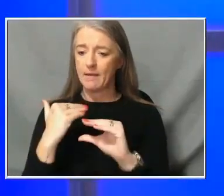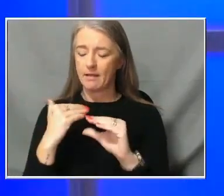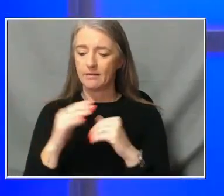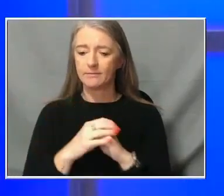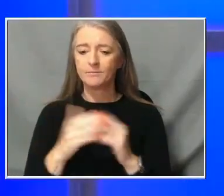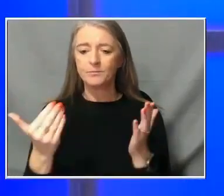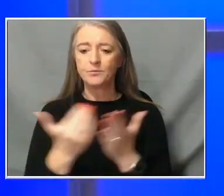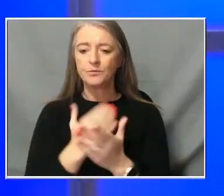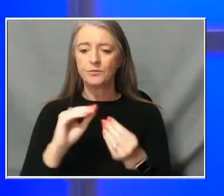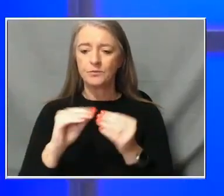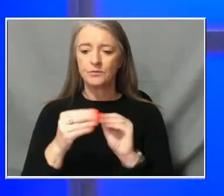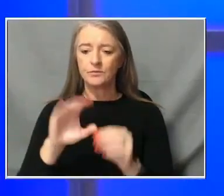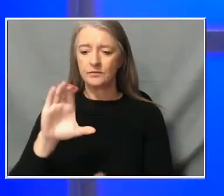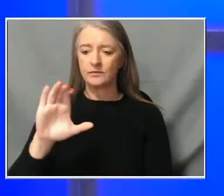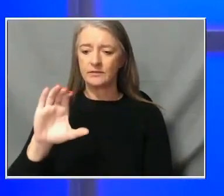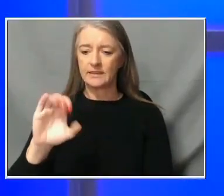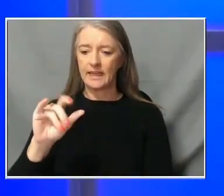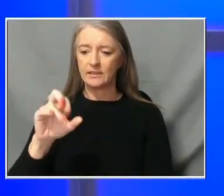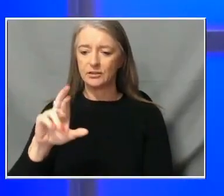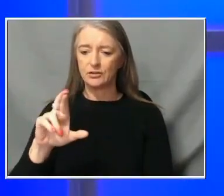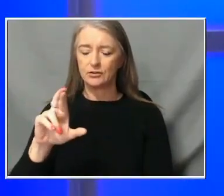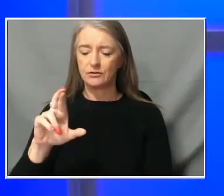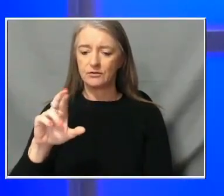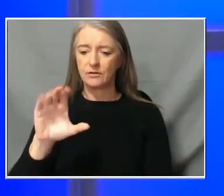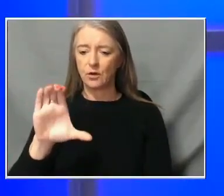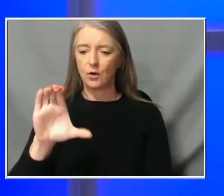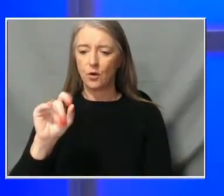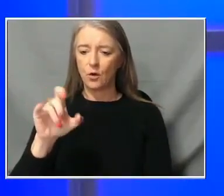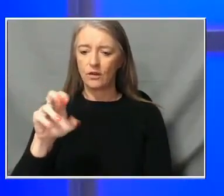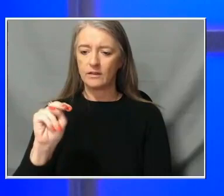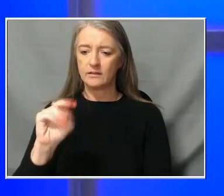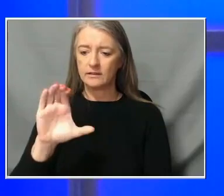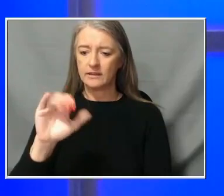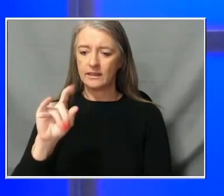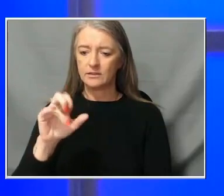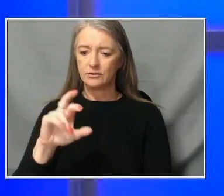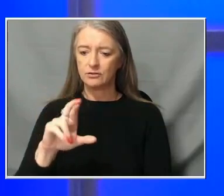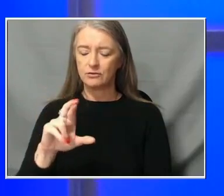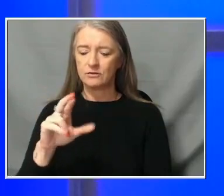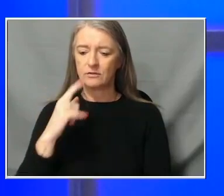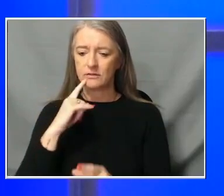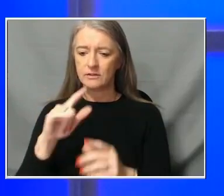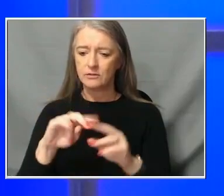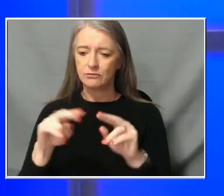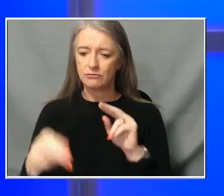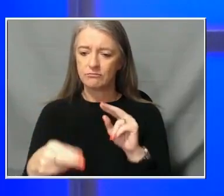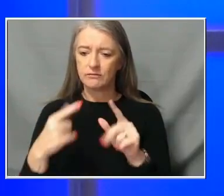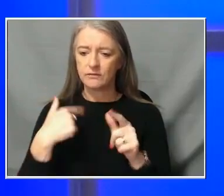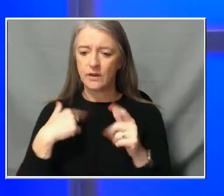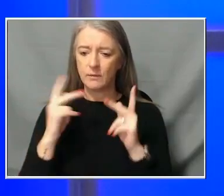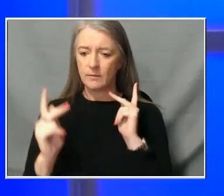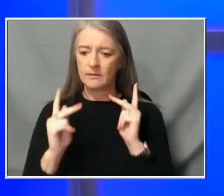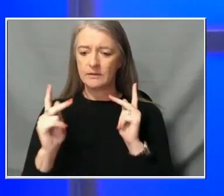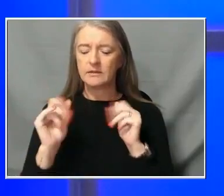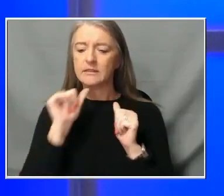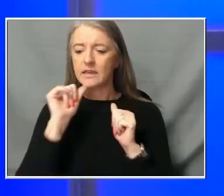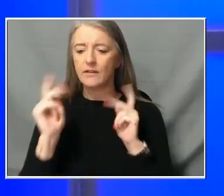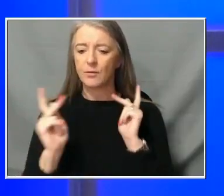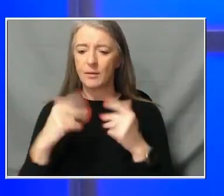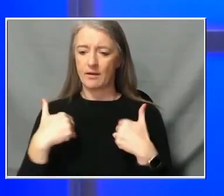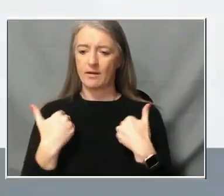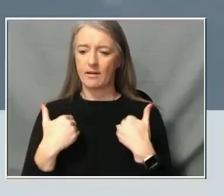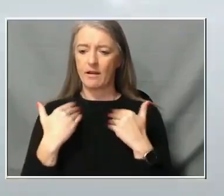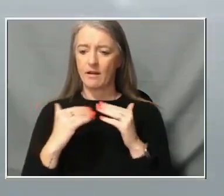from the American Cancer Society show colorectal cancer rates are dropping for a large section of the population, but not for people younger